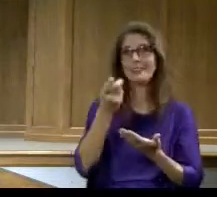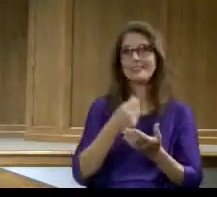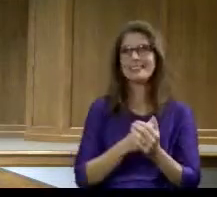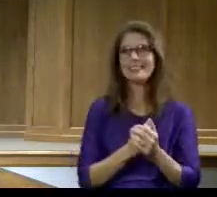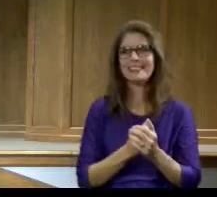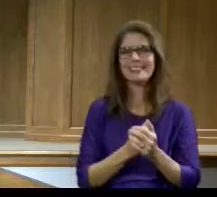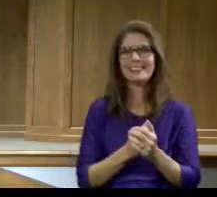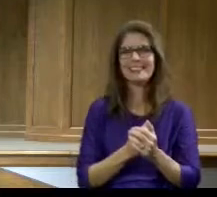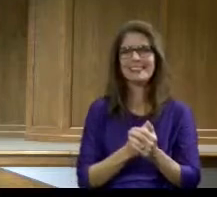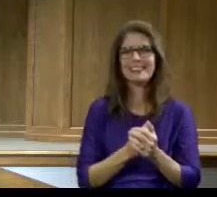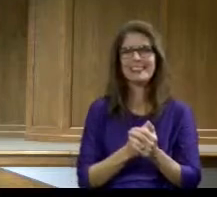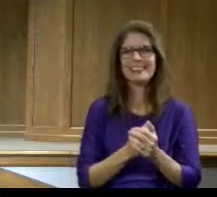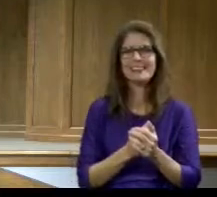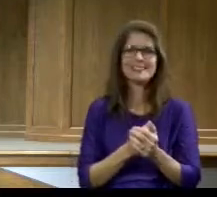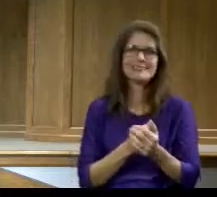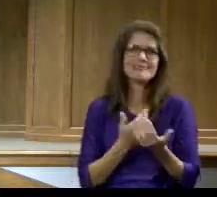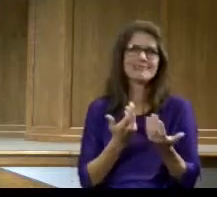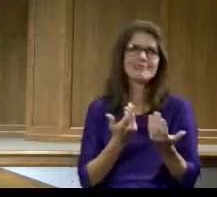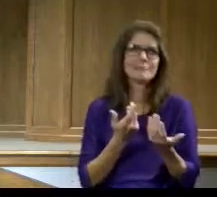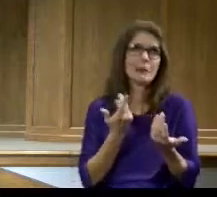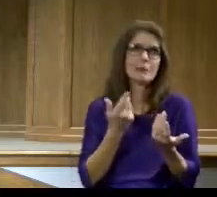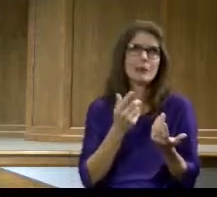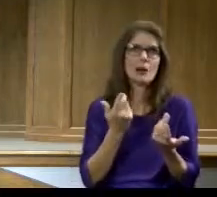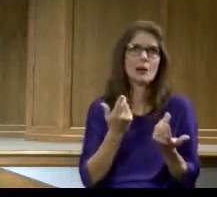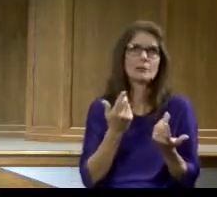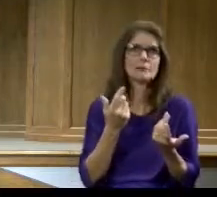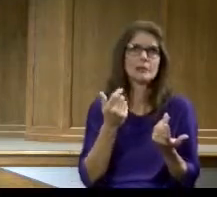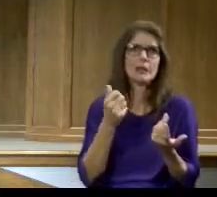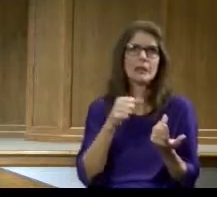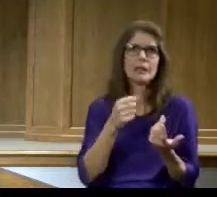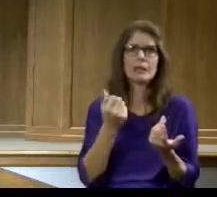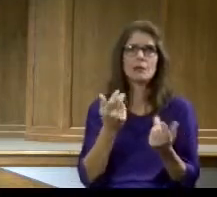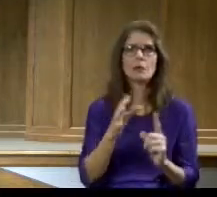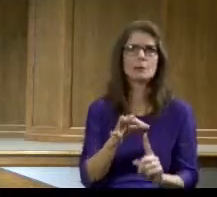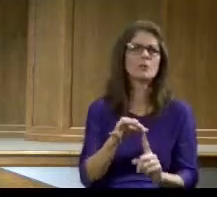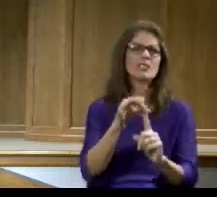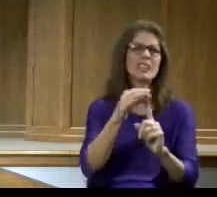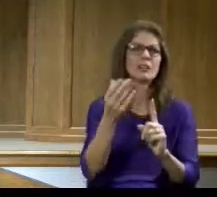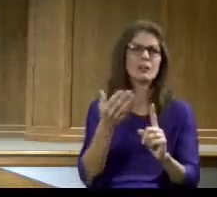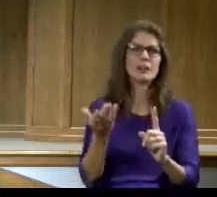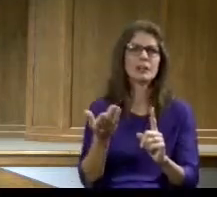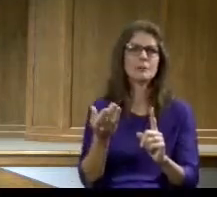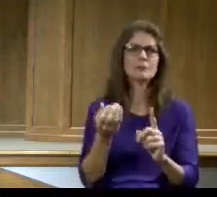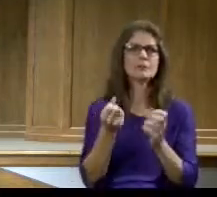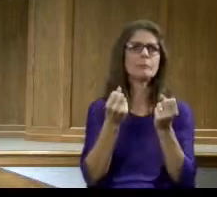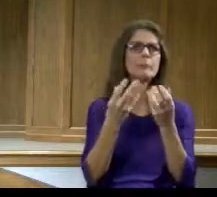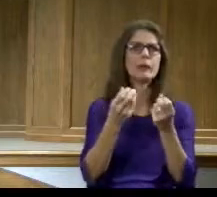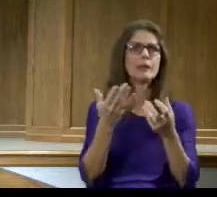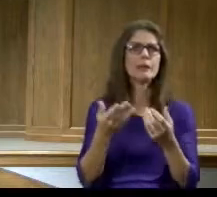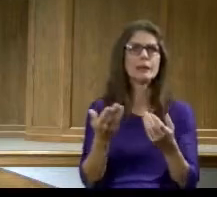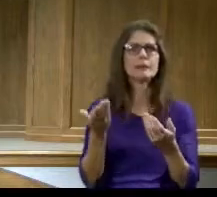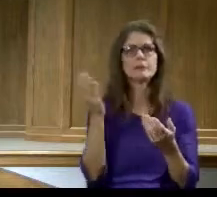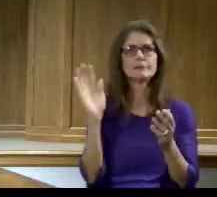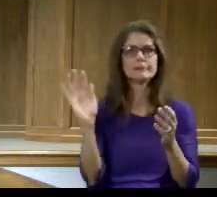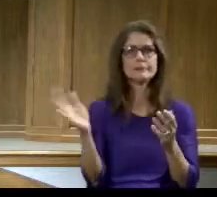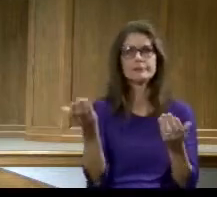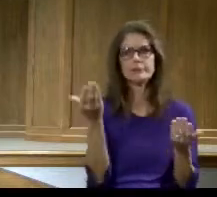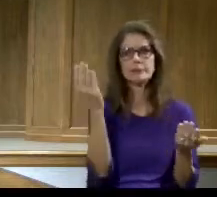One thing, it's not any big thing, but one thing after the other. And this writer says, what's the use?